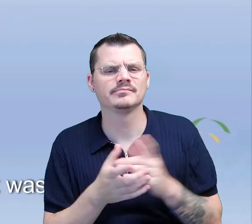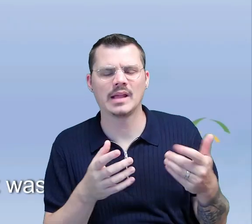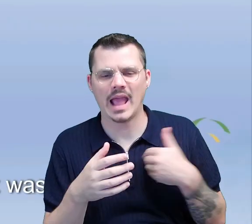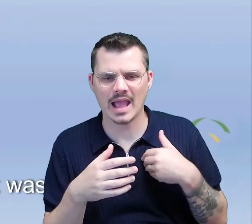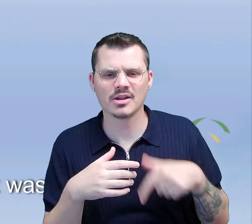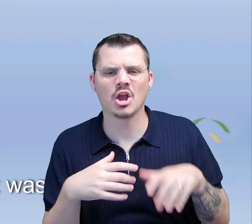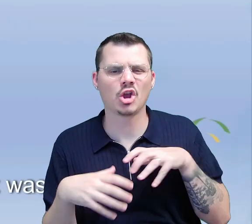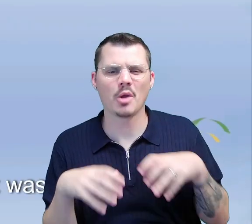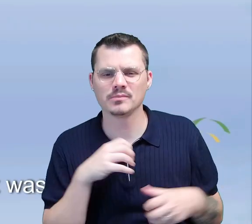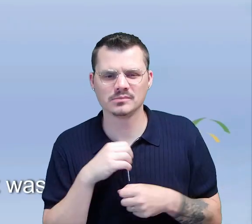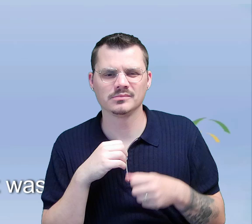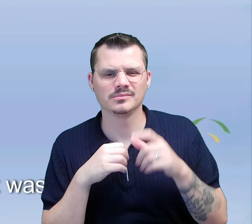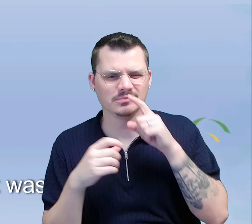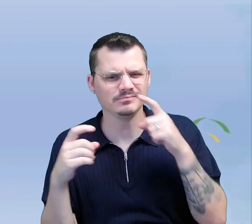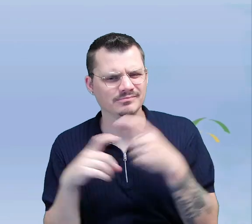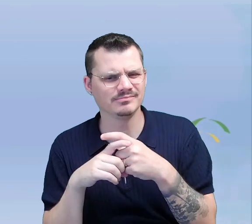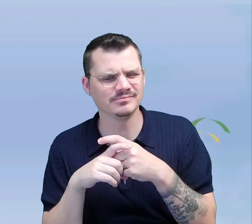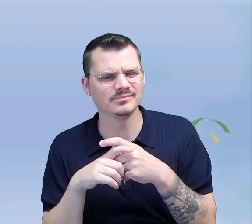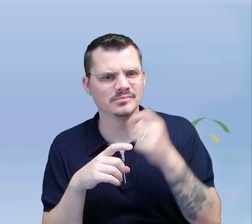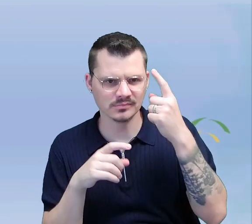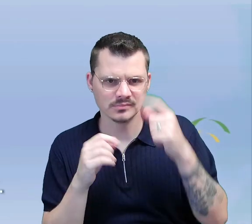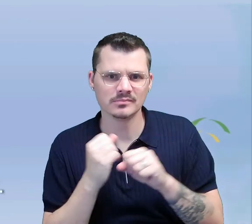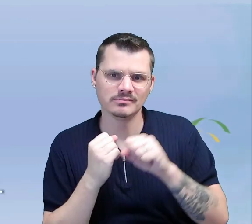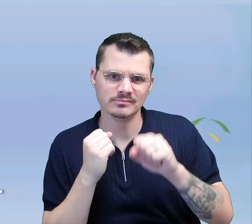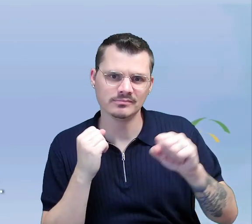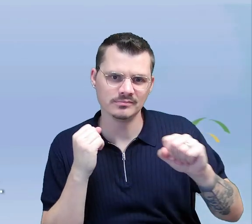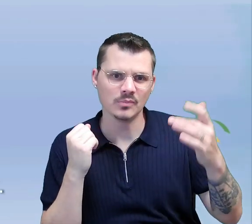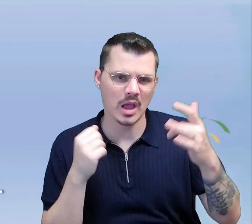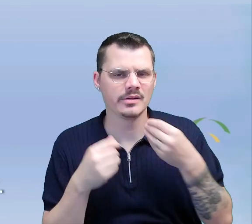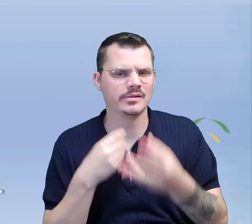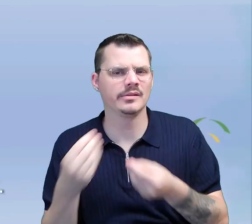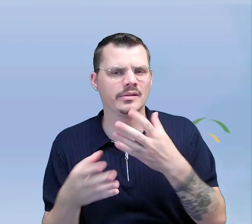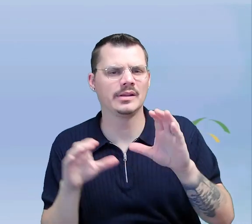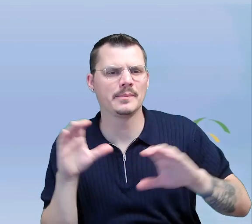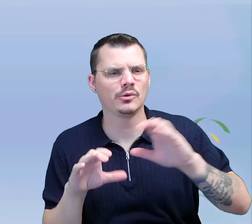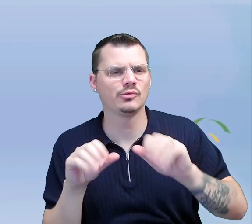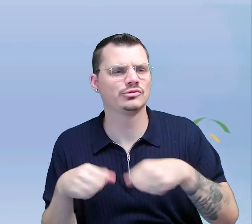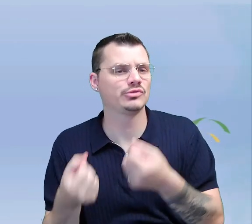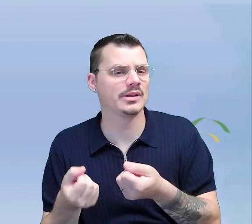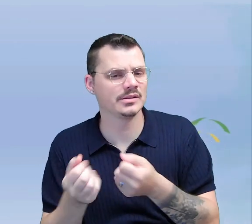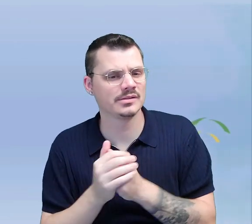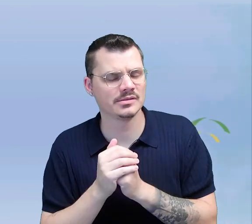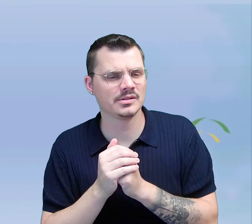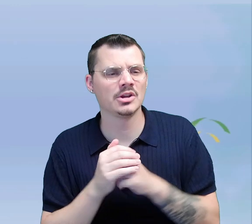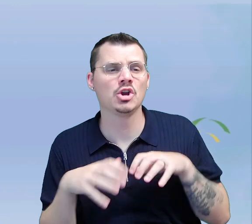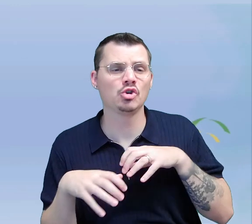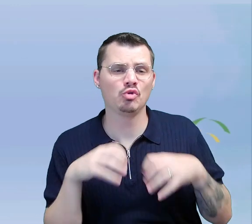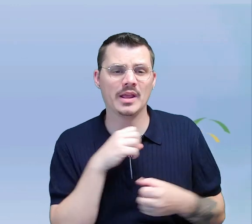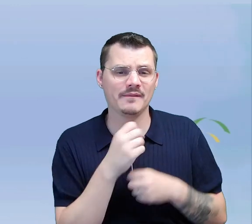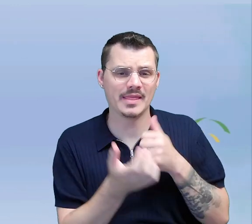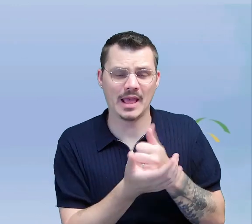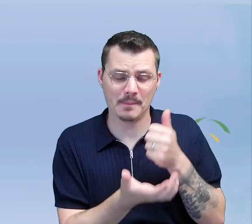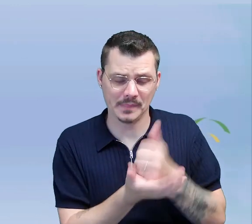She had a complex grief reaction that was prolonged by the use of a chemical restraint. Grief